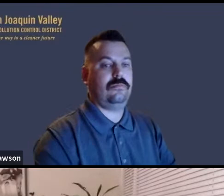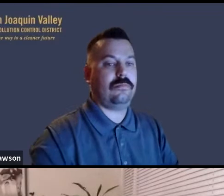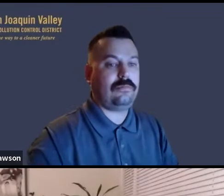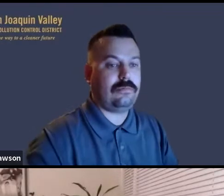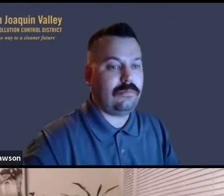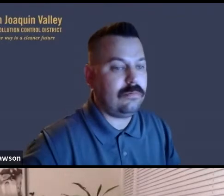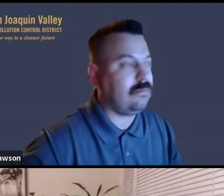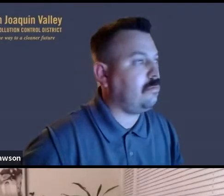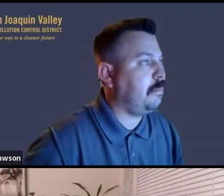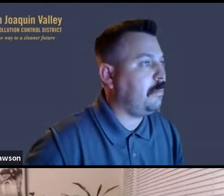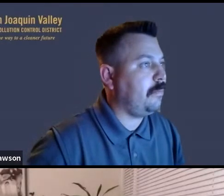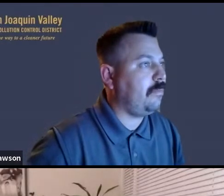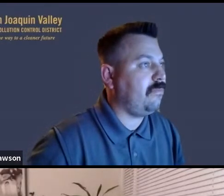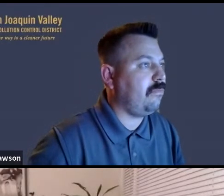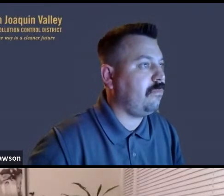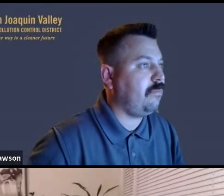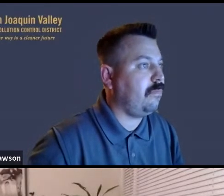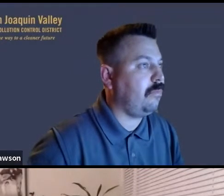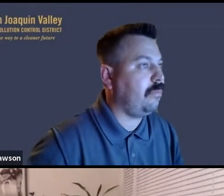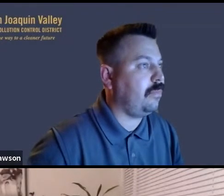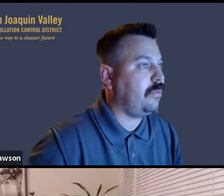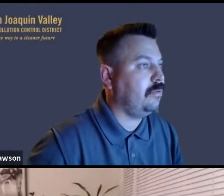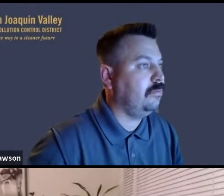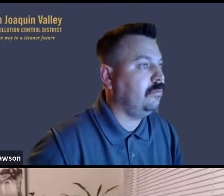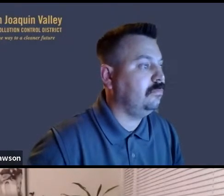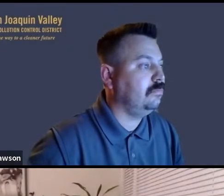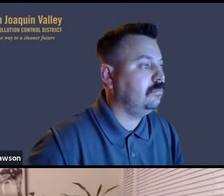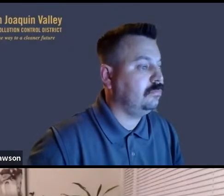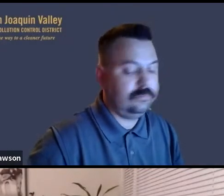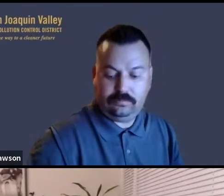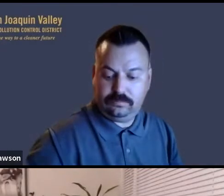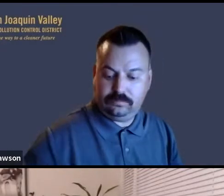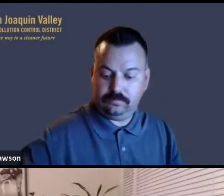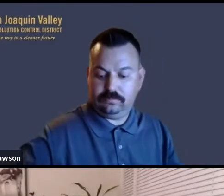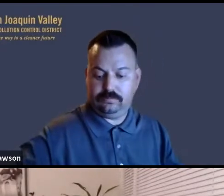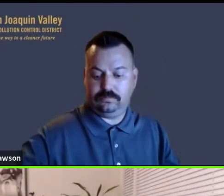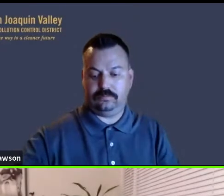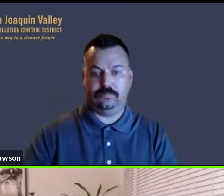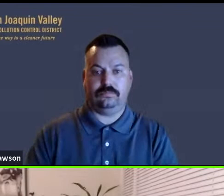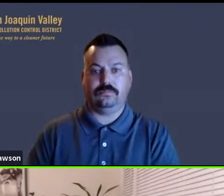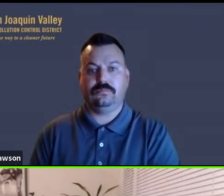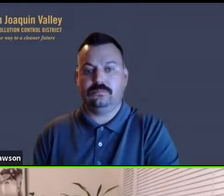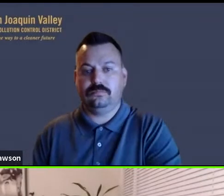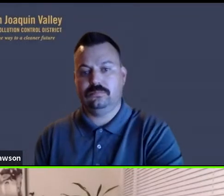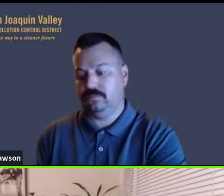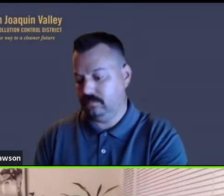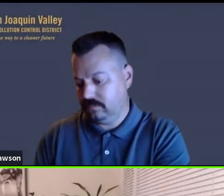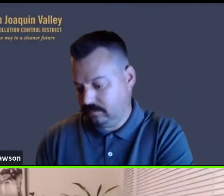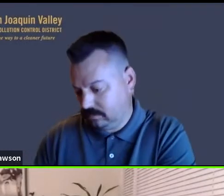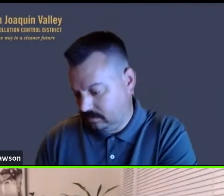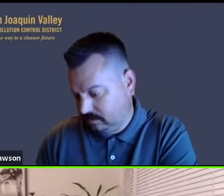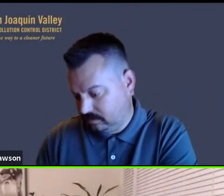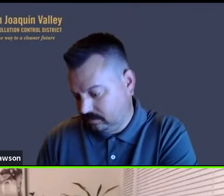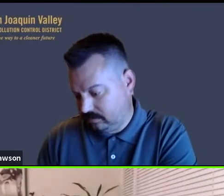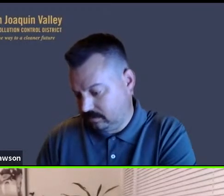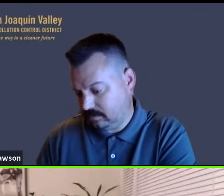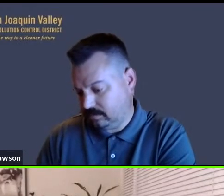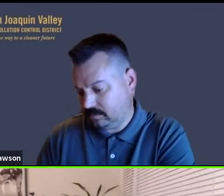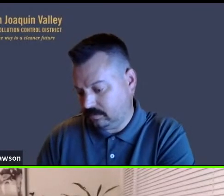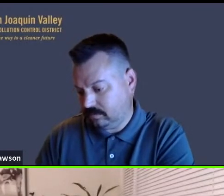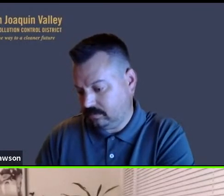that 5-minute warning beforehand? Yeah, I'll do a 10 and a 5. So I think I'll do one